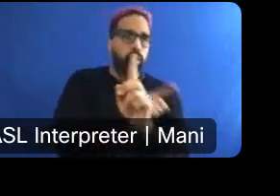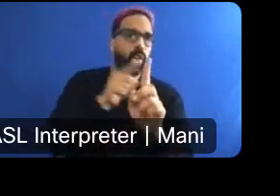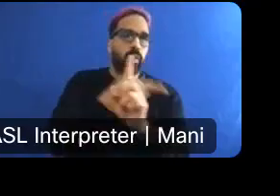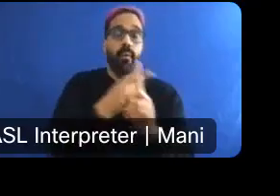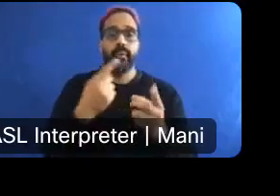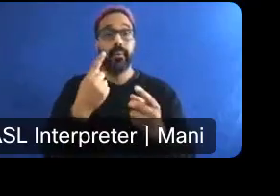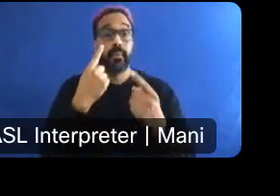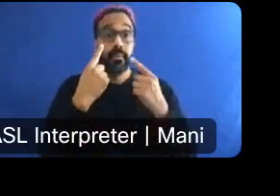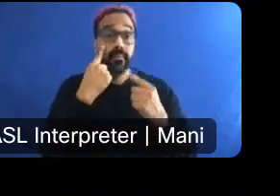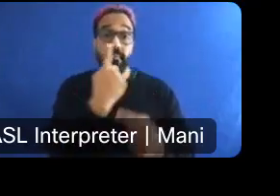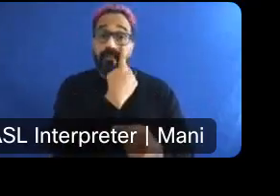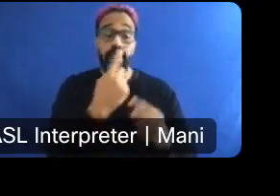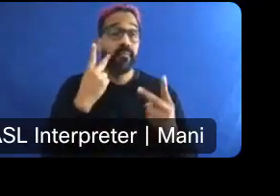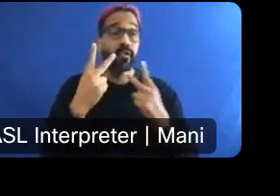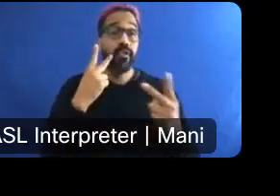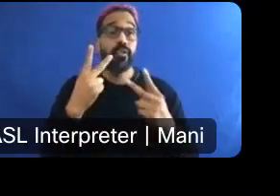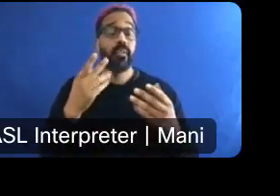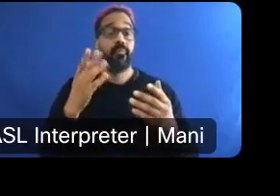vision,